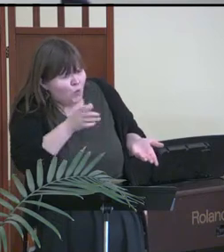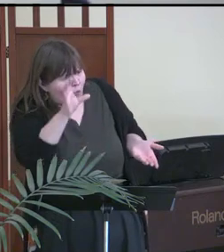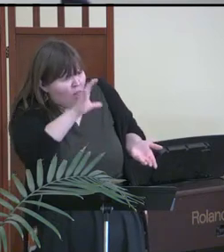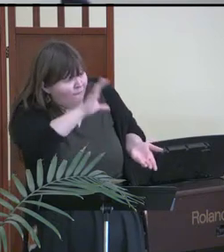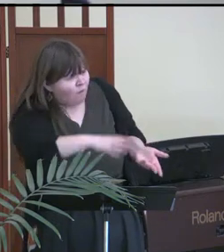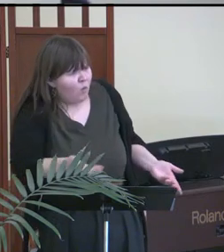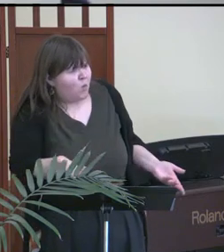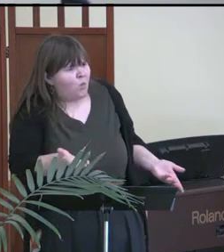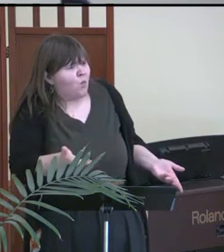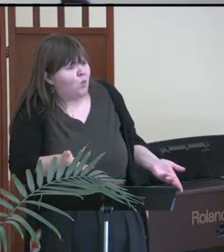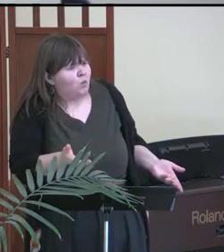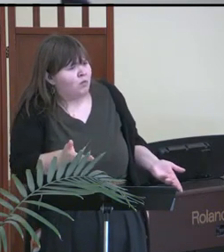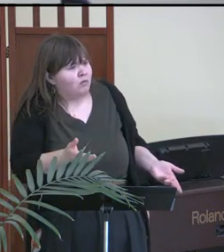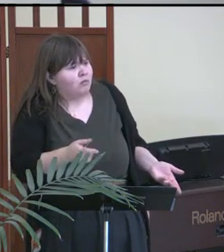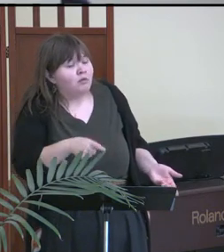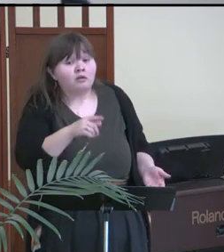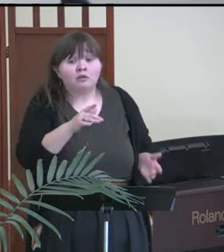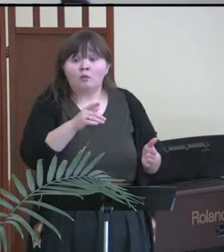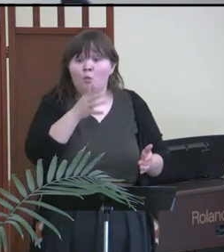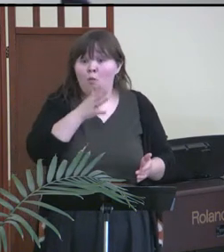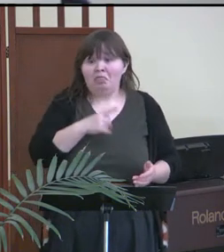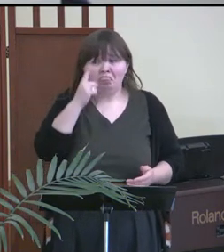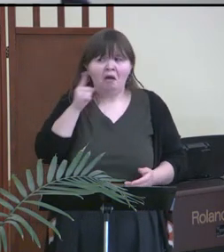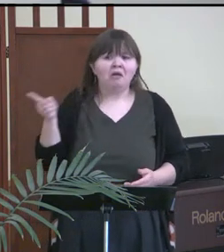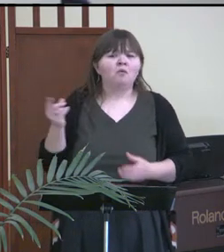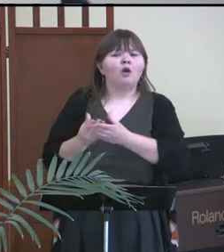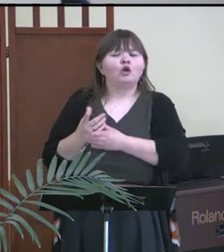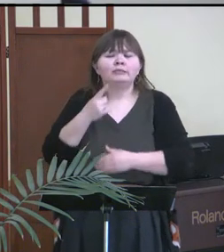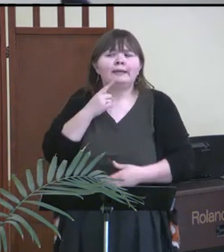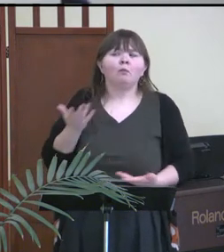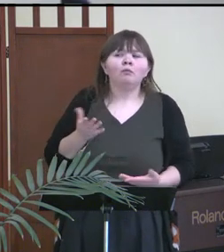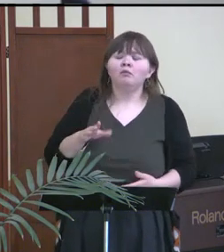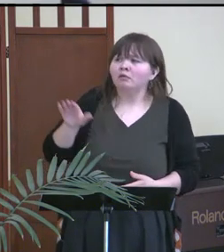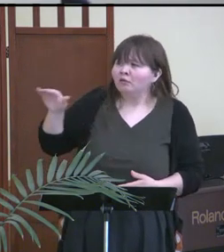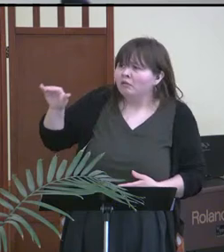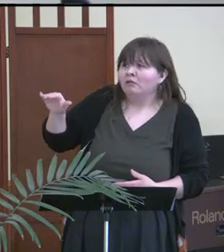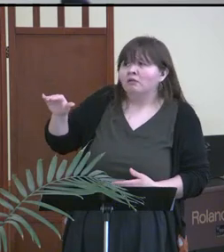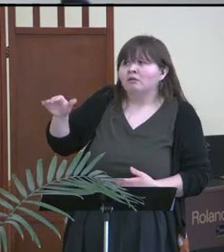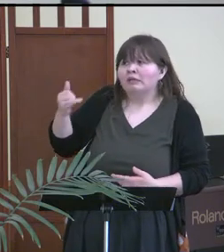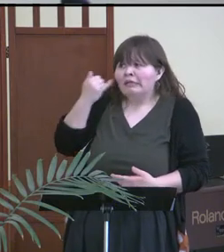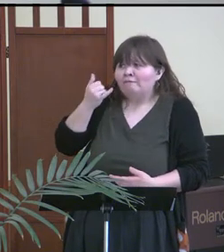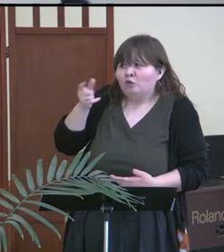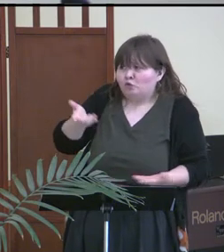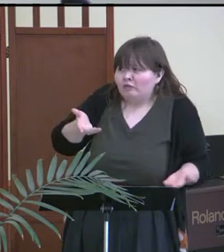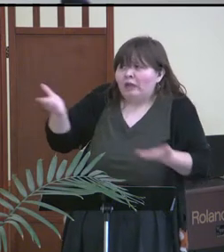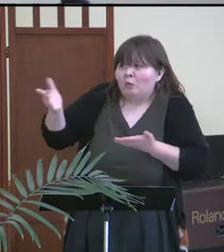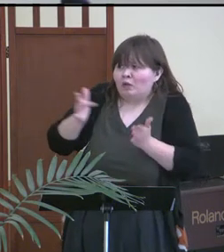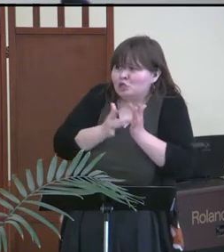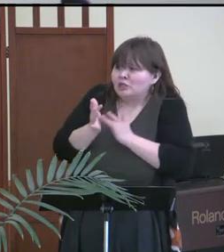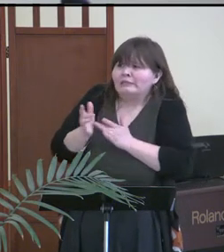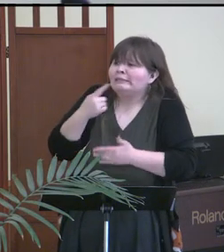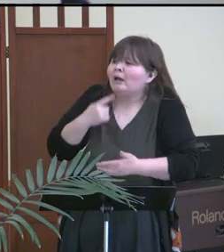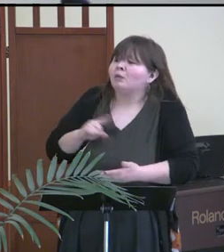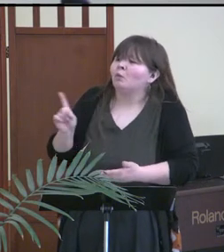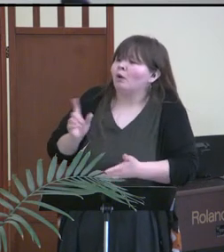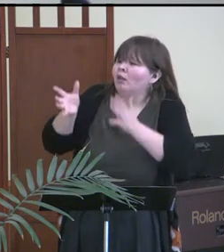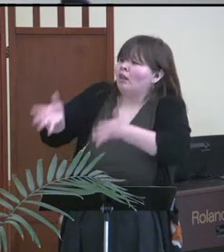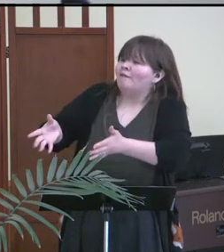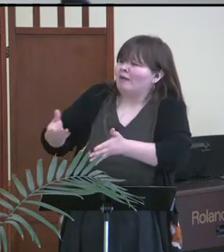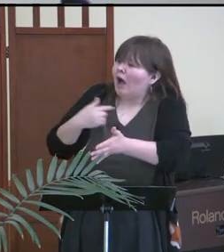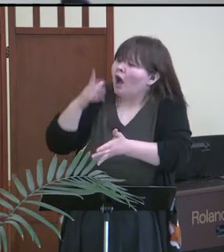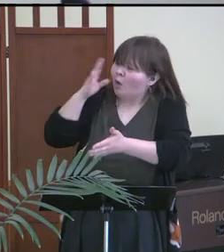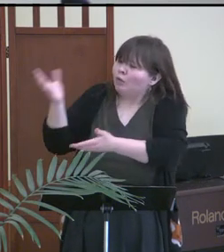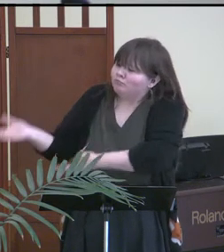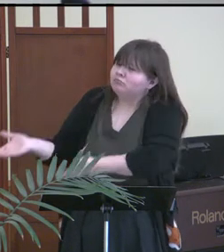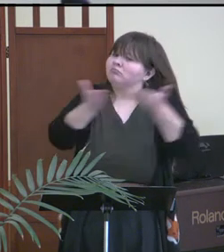you looking? Supposing him to be the gardener, she said to him, Sir, if you have carried him away, tell me where you have laid him, and I will